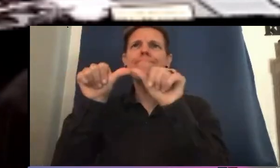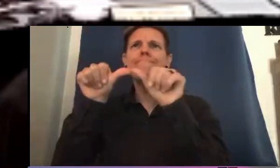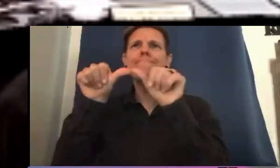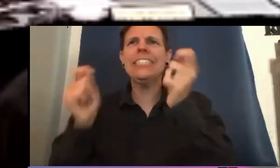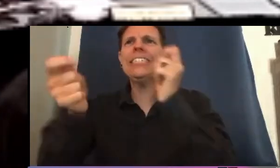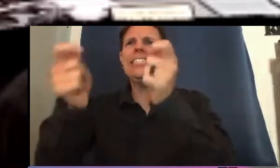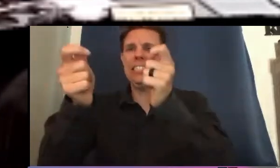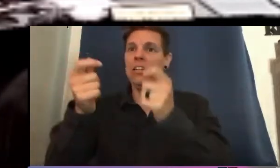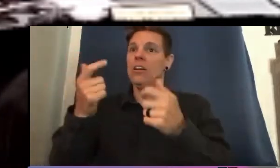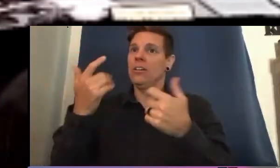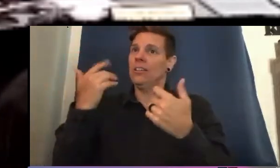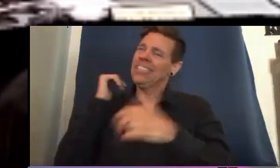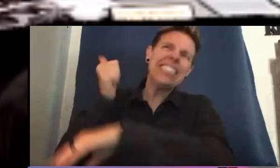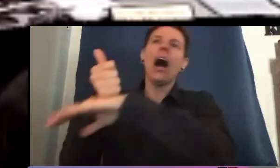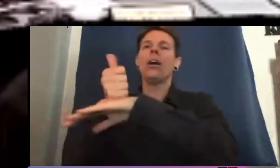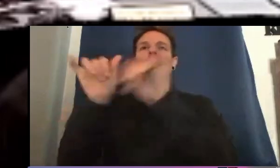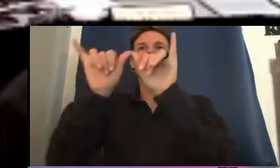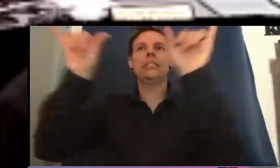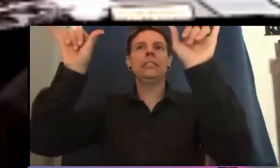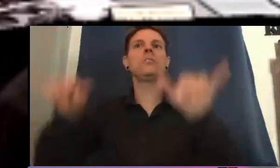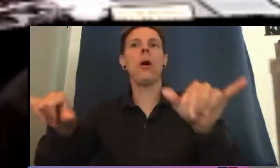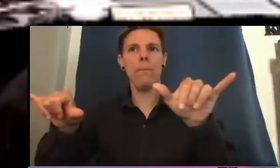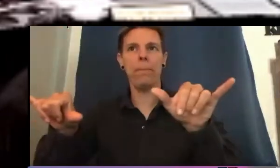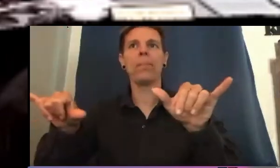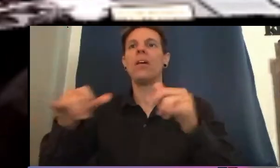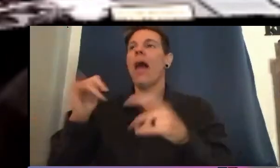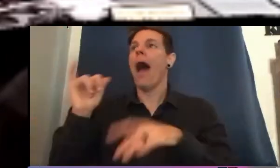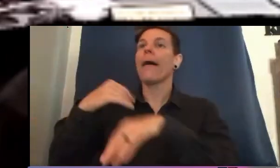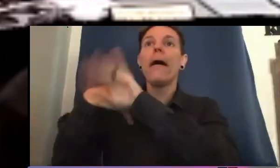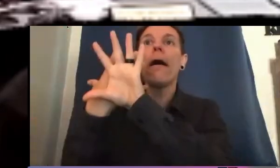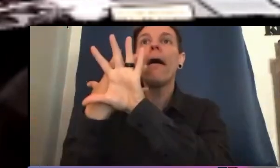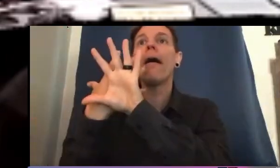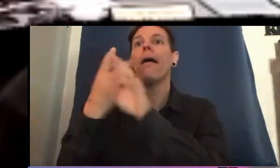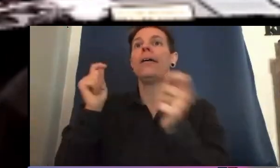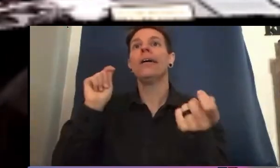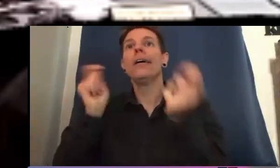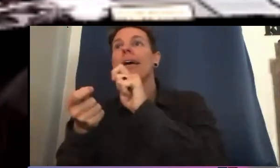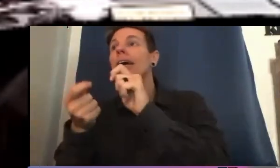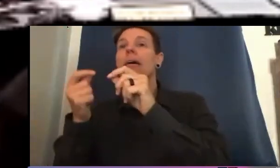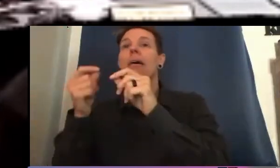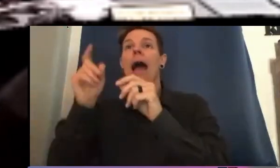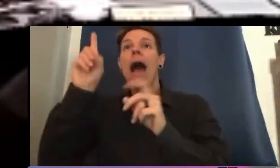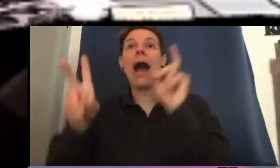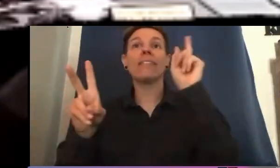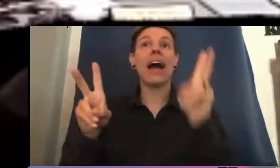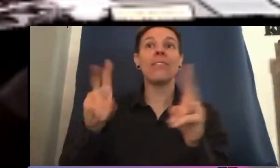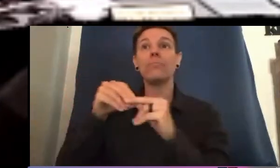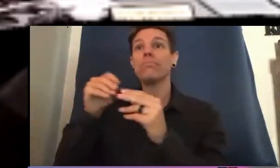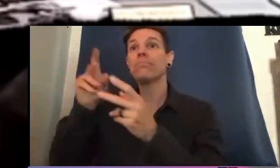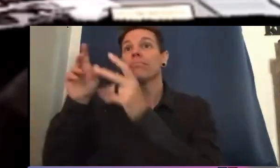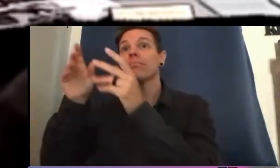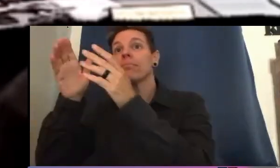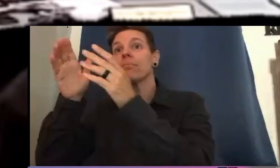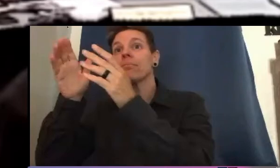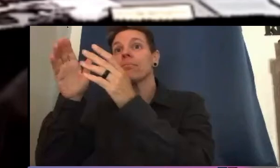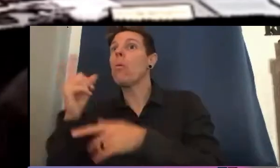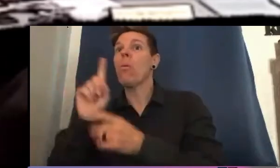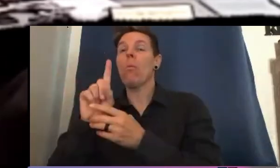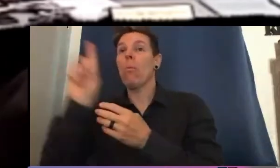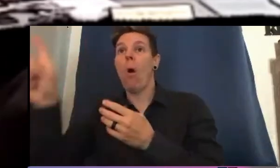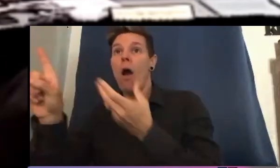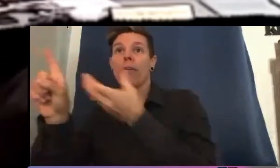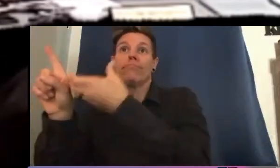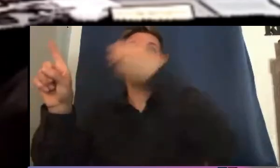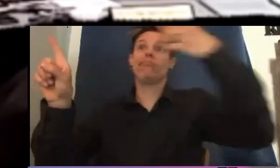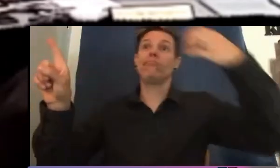a remote model of learning, hybrid model of learning, and in person, all within one academic year. We have